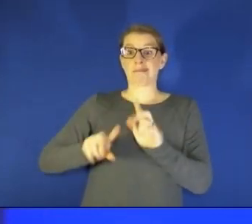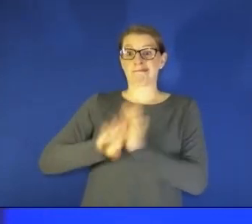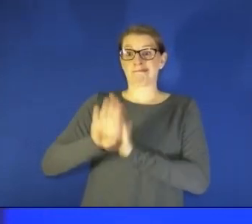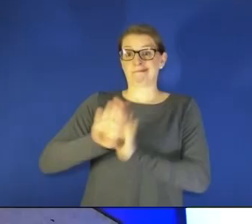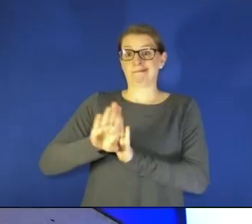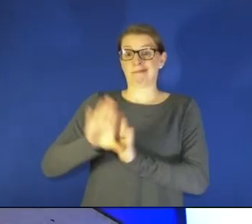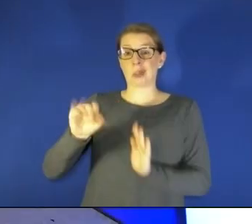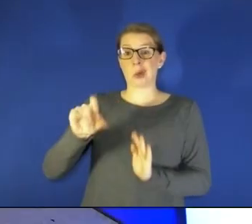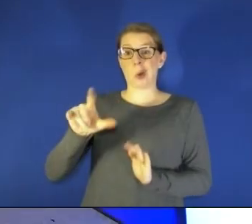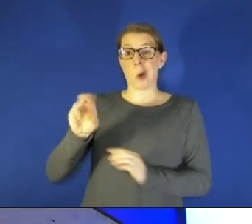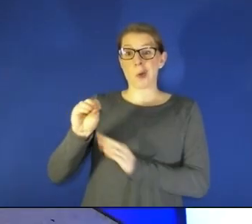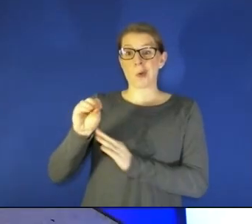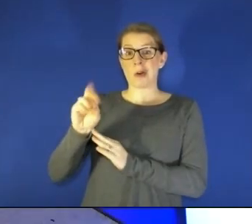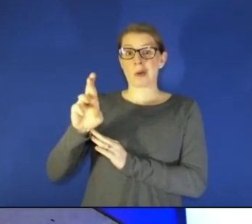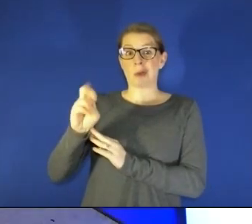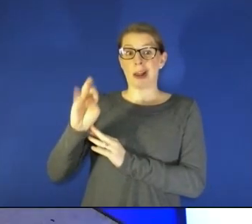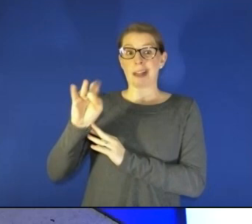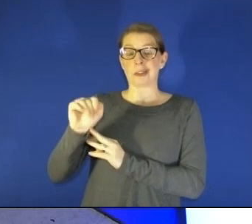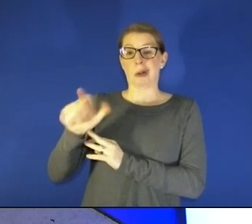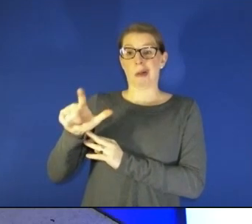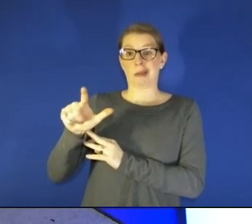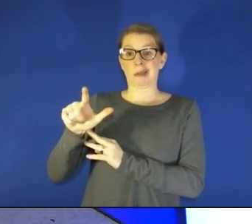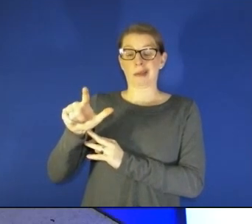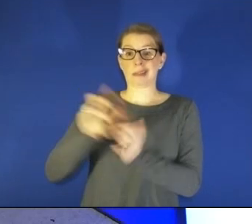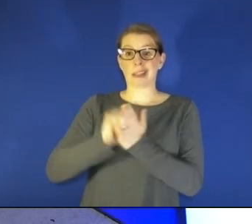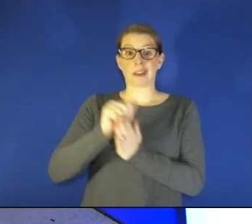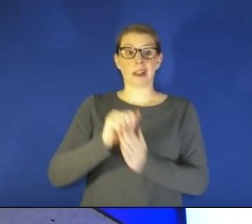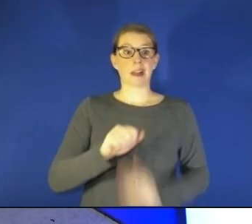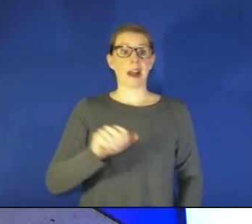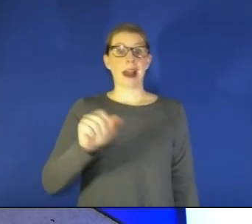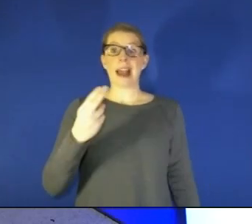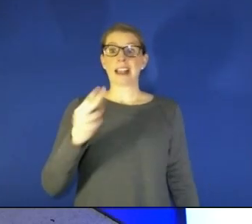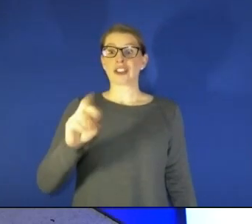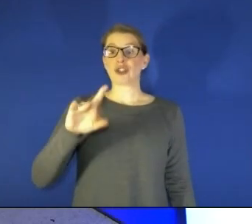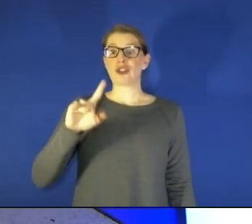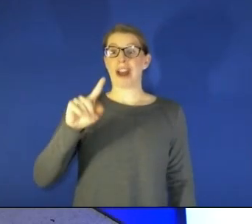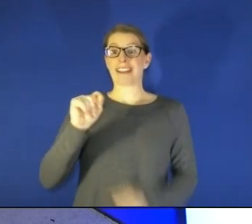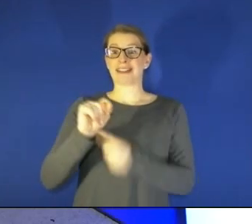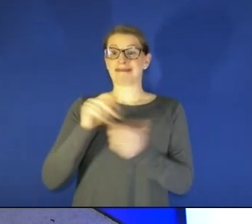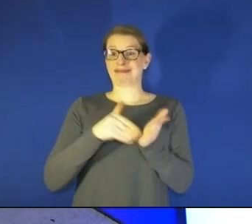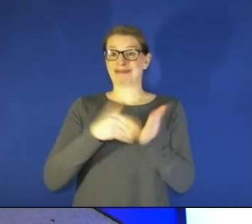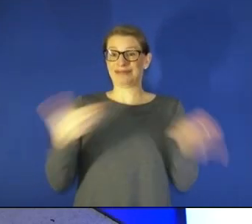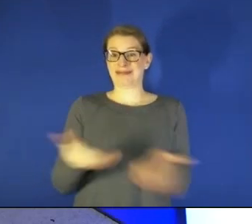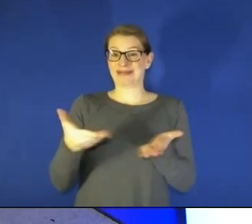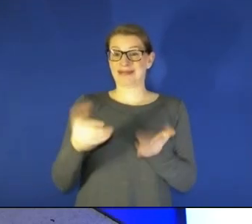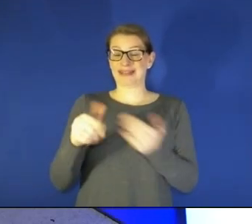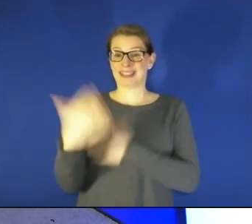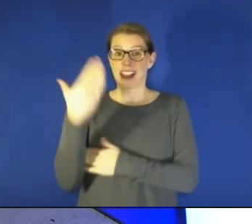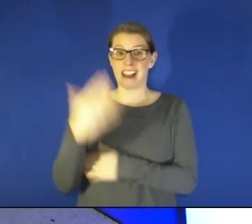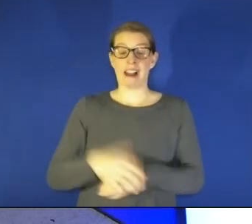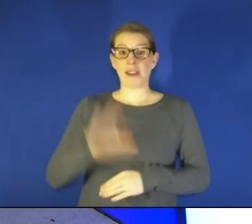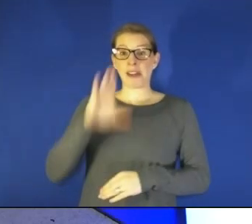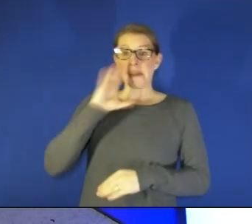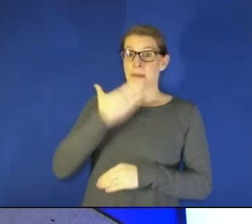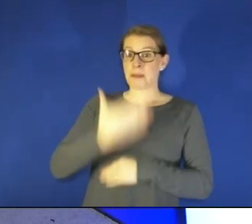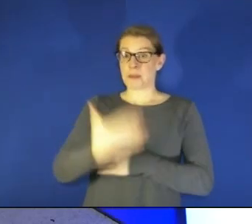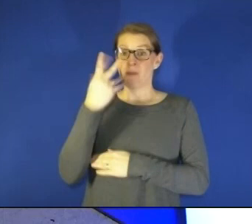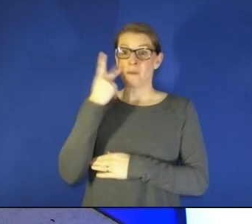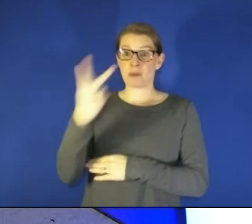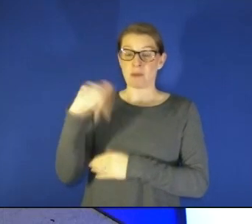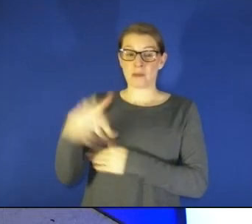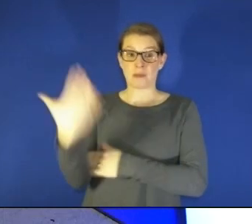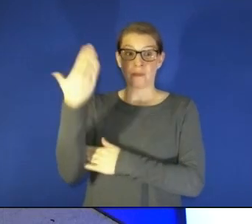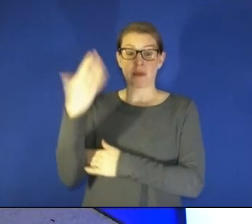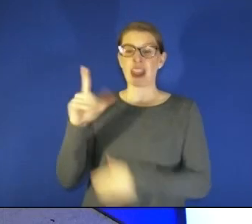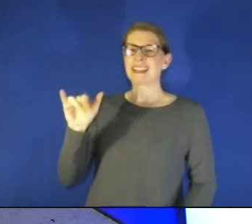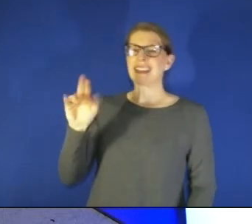is Dr. John Ashcraft. Good morning to you. Good to see you. Good morning. Good to see you again. All right. So let's just first of all jump in and talk about what is Lynch syndrome. Many